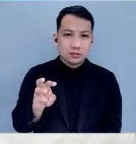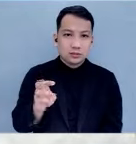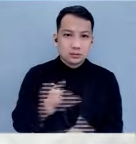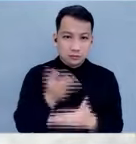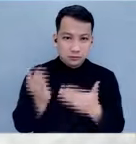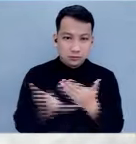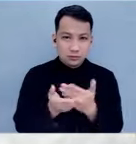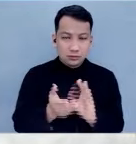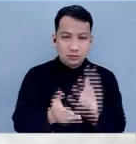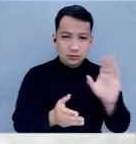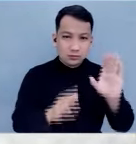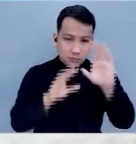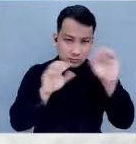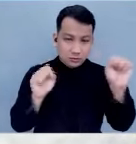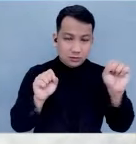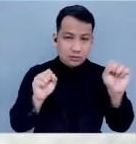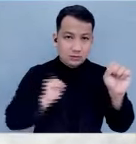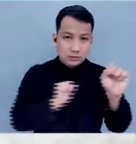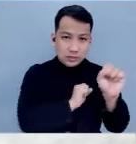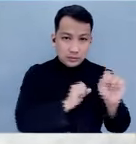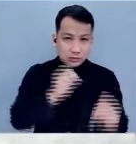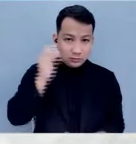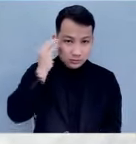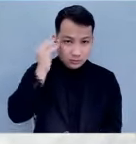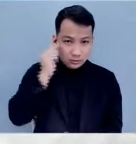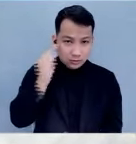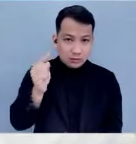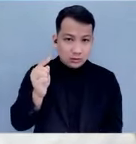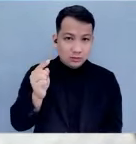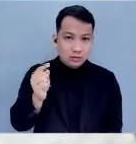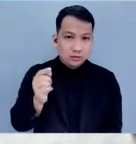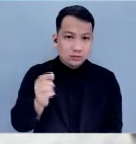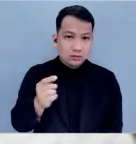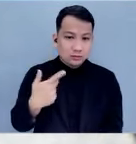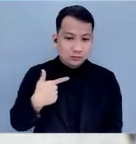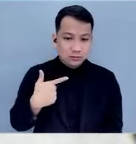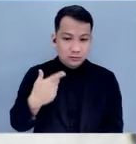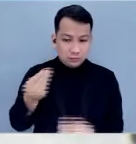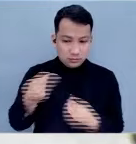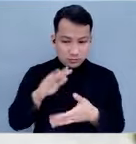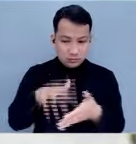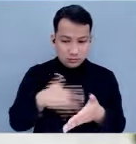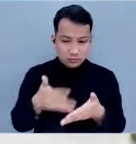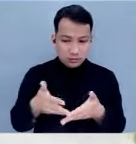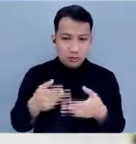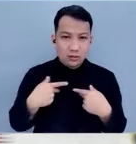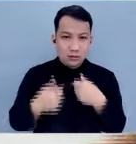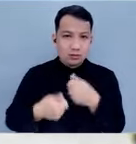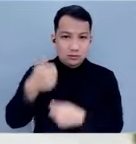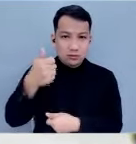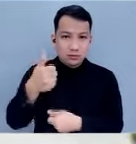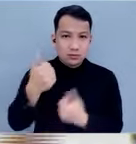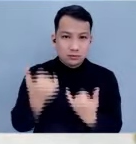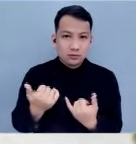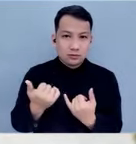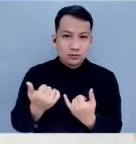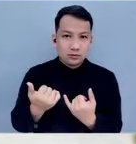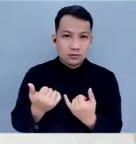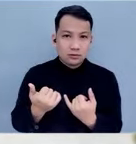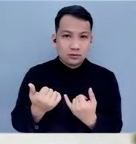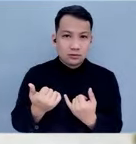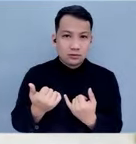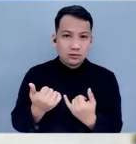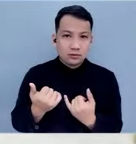the Senate President, Mitsubiri, even gave them a timeline that they will pass it this March. So the